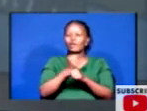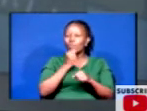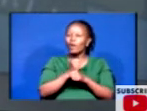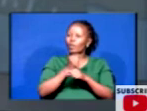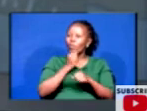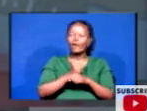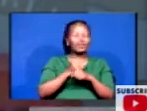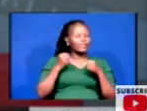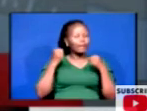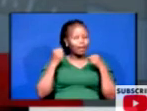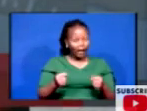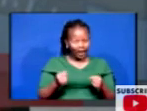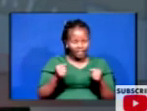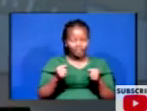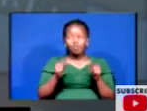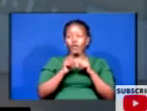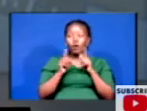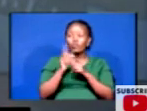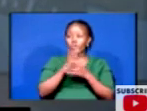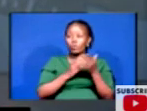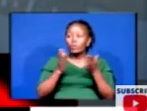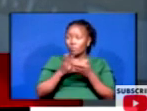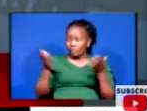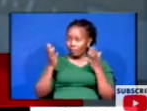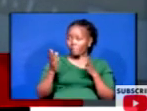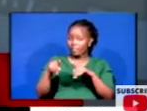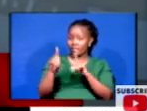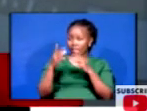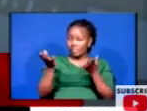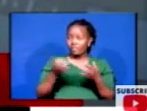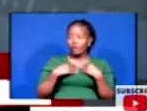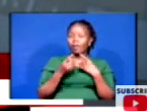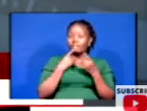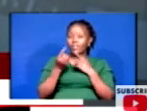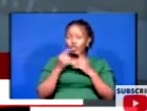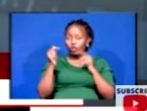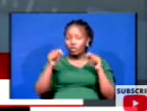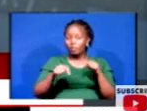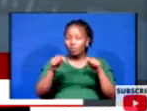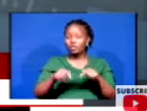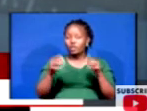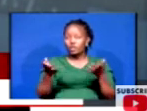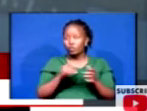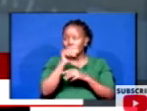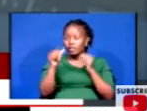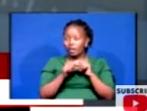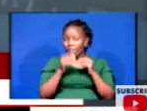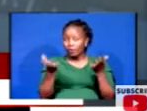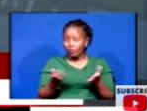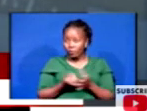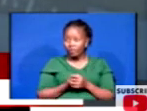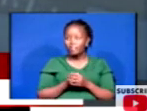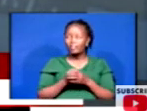is. And some of the things he has actually said today is, given his